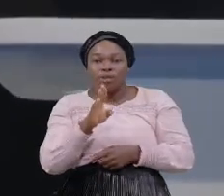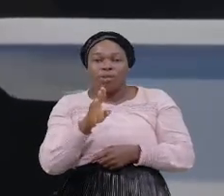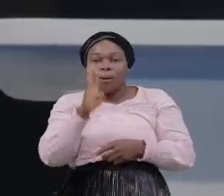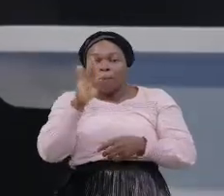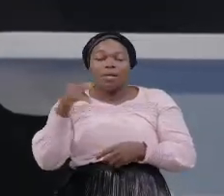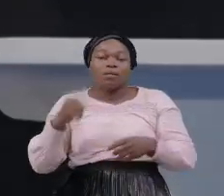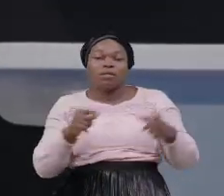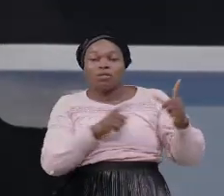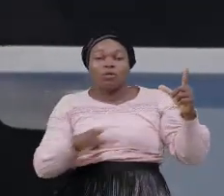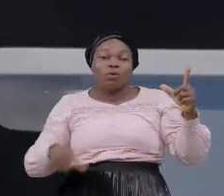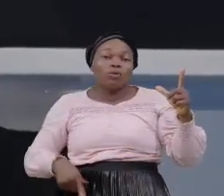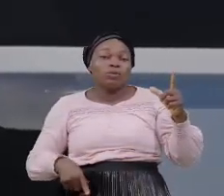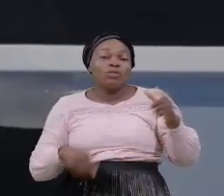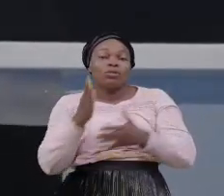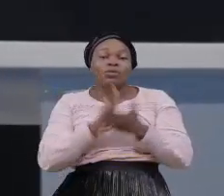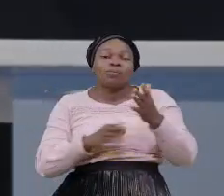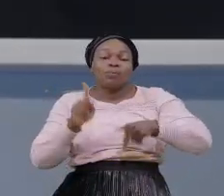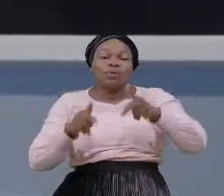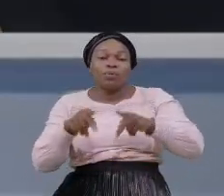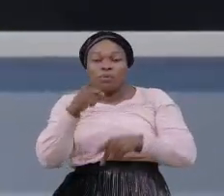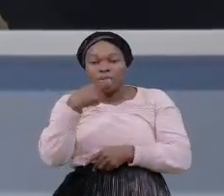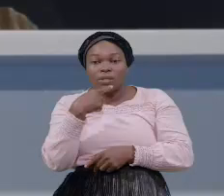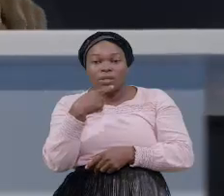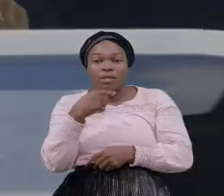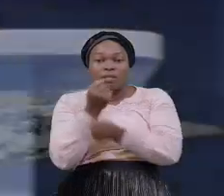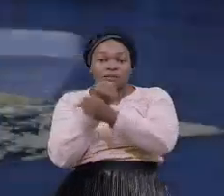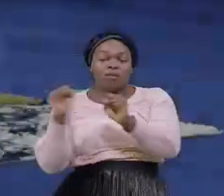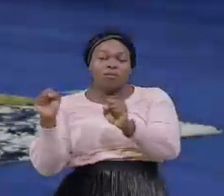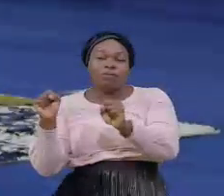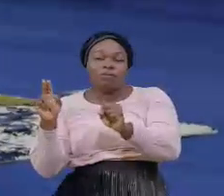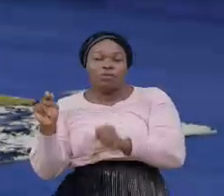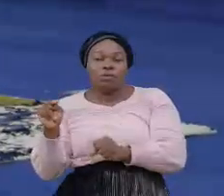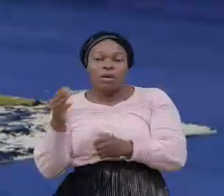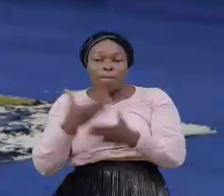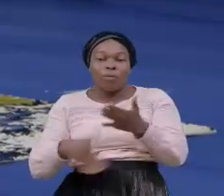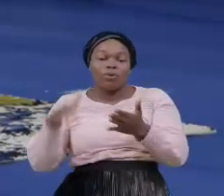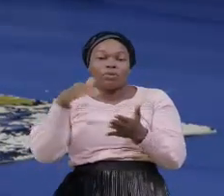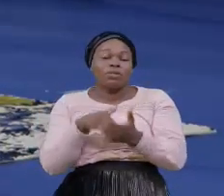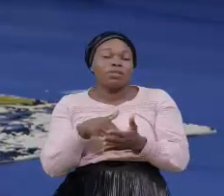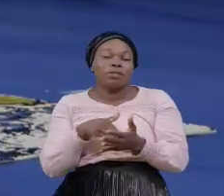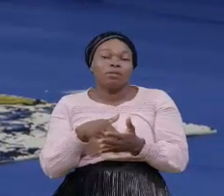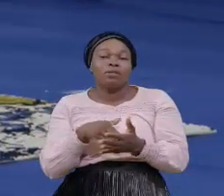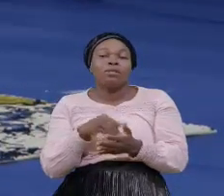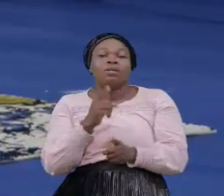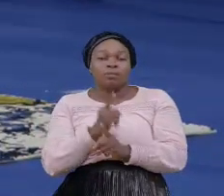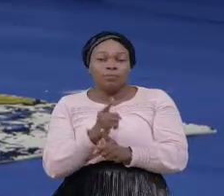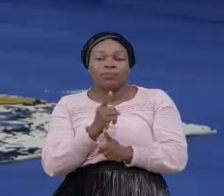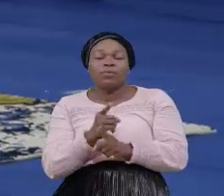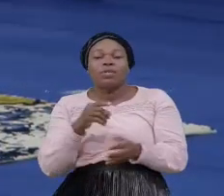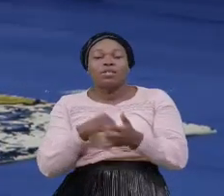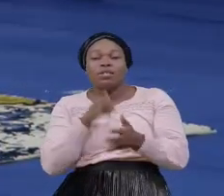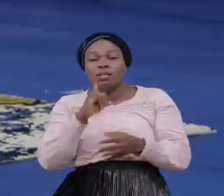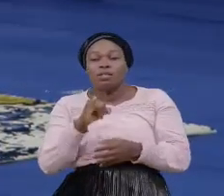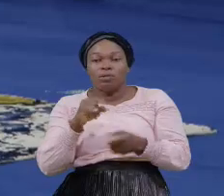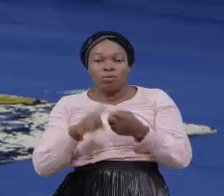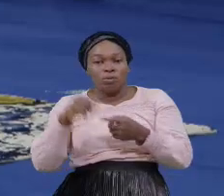know, some people say, salvation, born again. I understand that's for those young people,